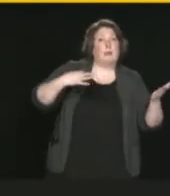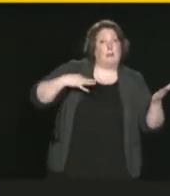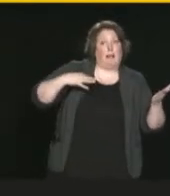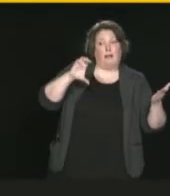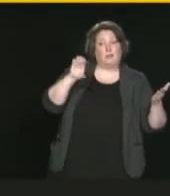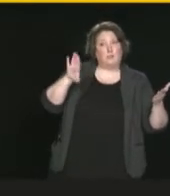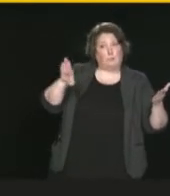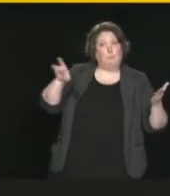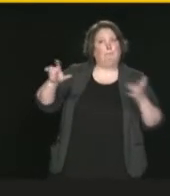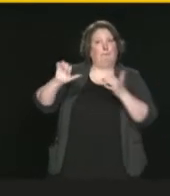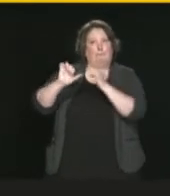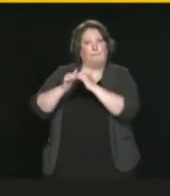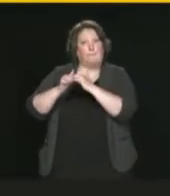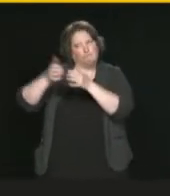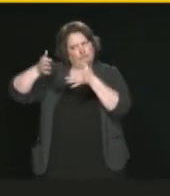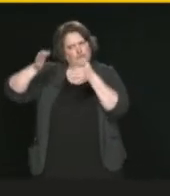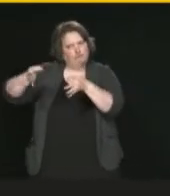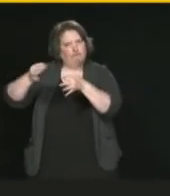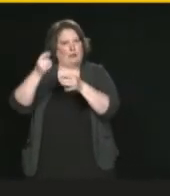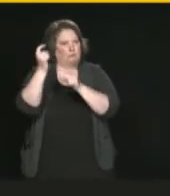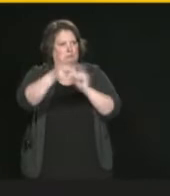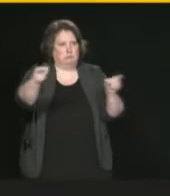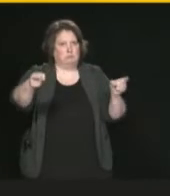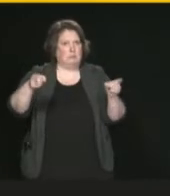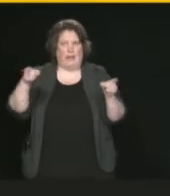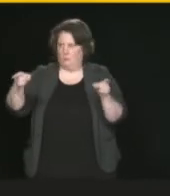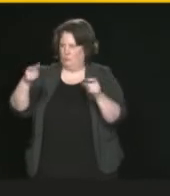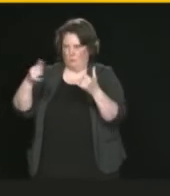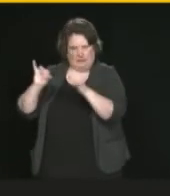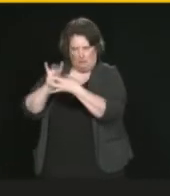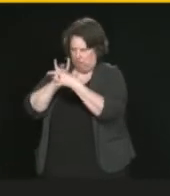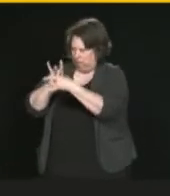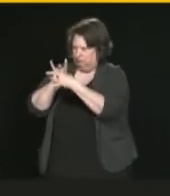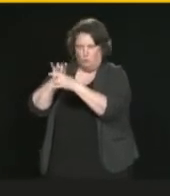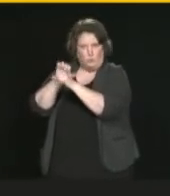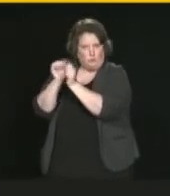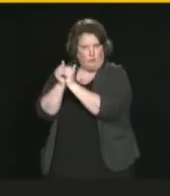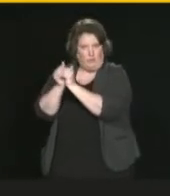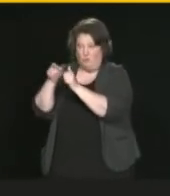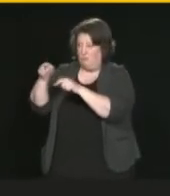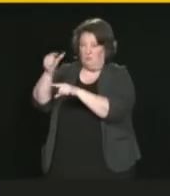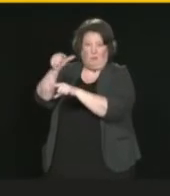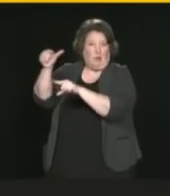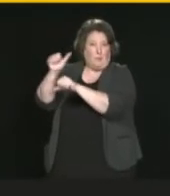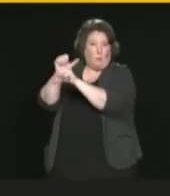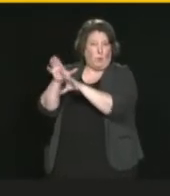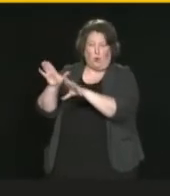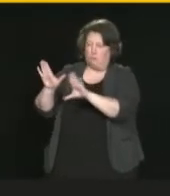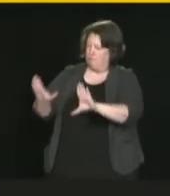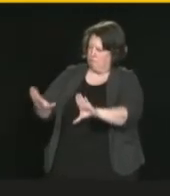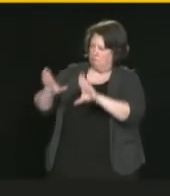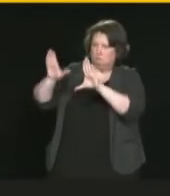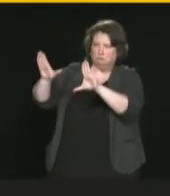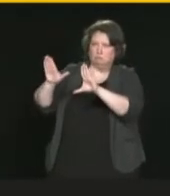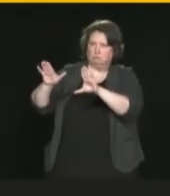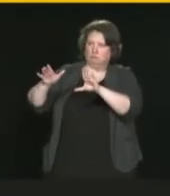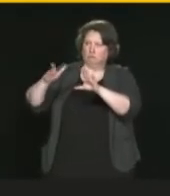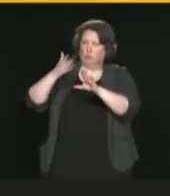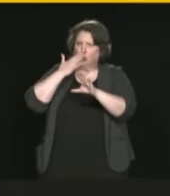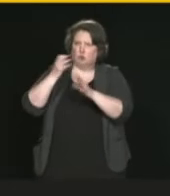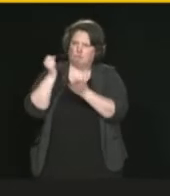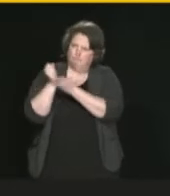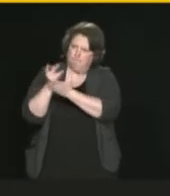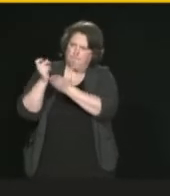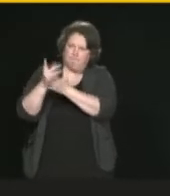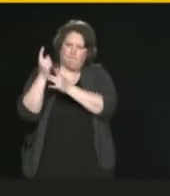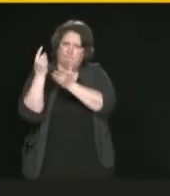an extraordinary public service that has done an outstanding job right across the country in delivering these programs to